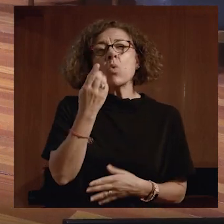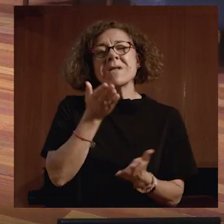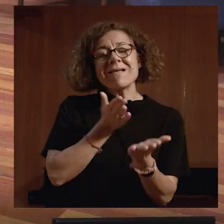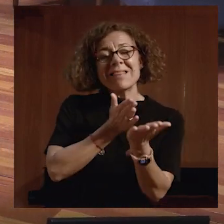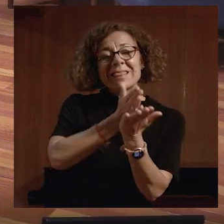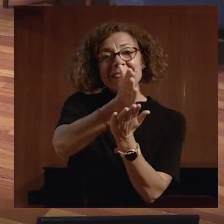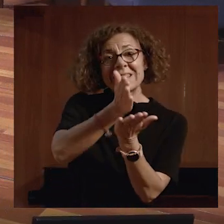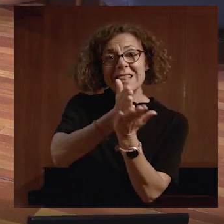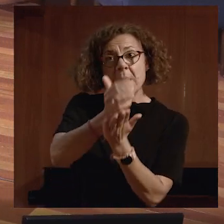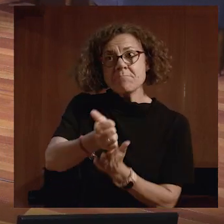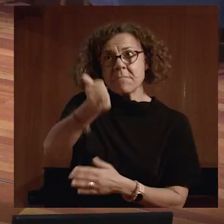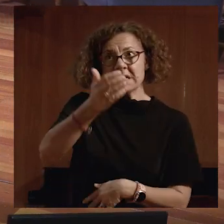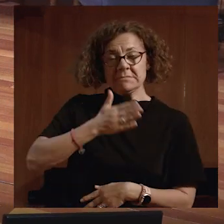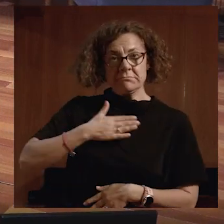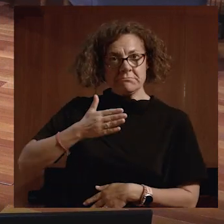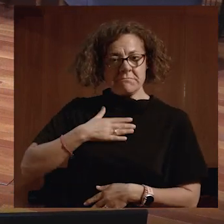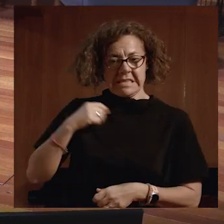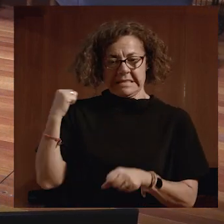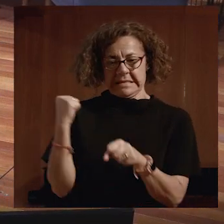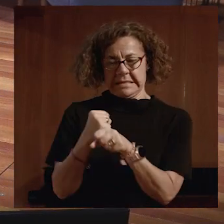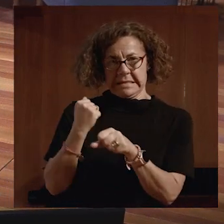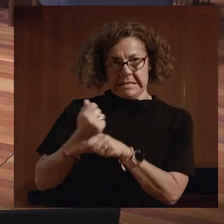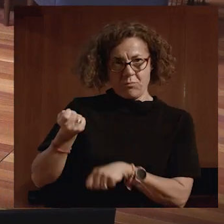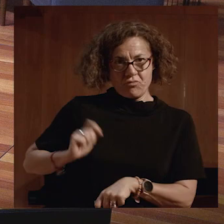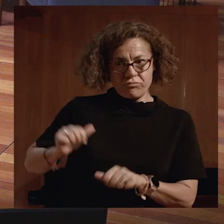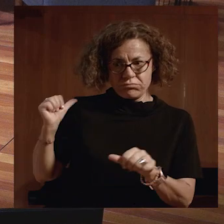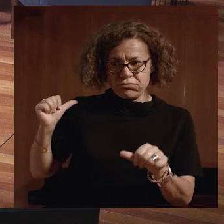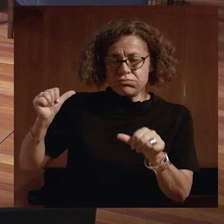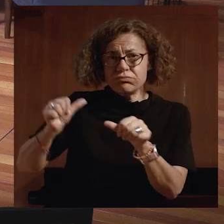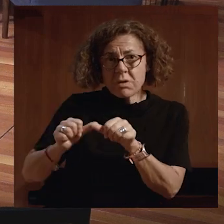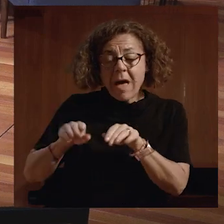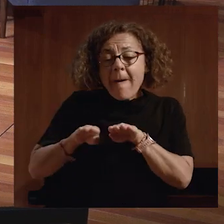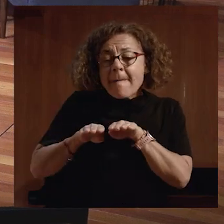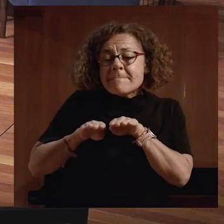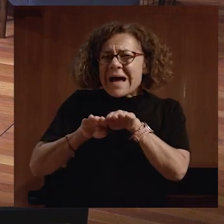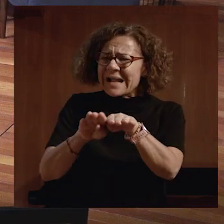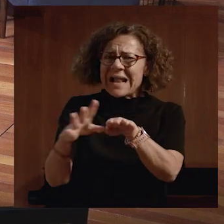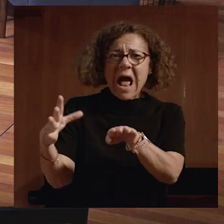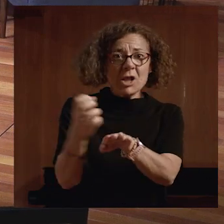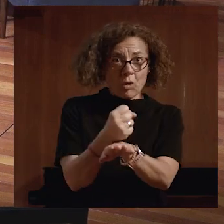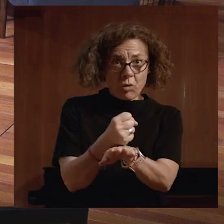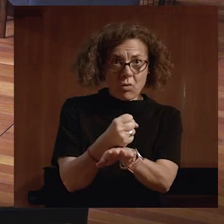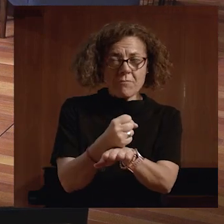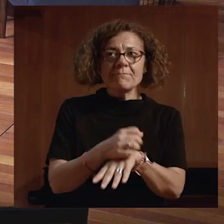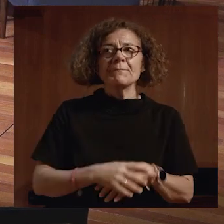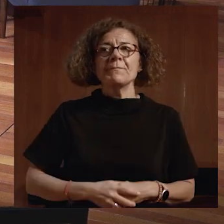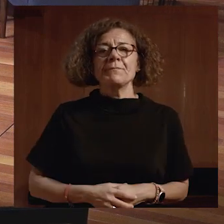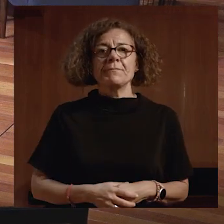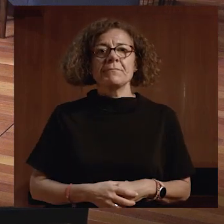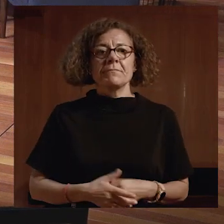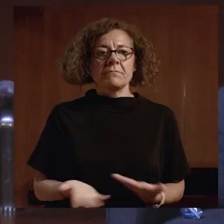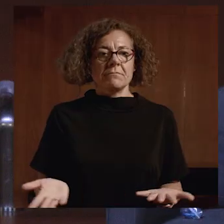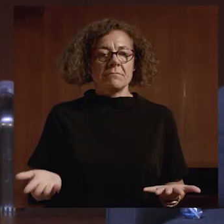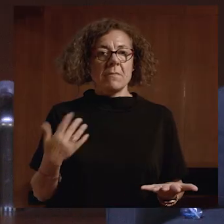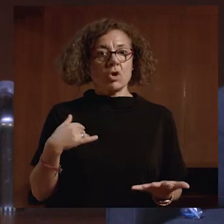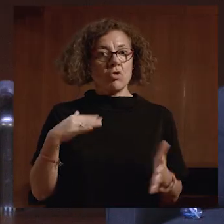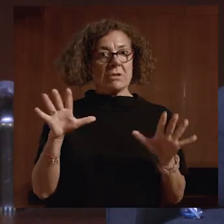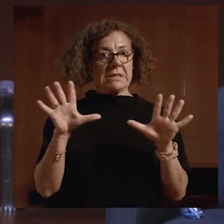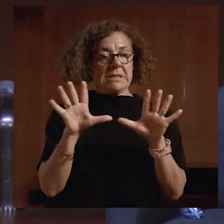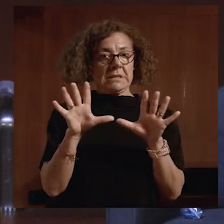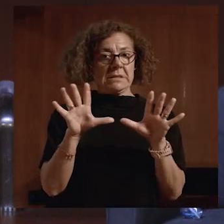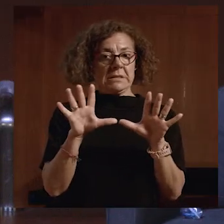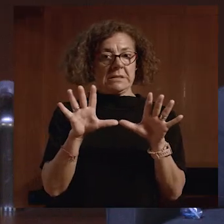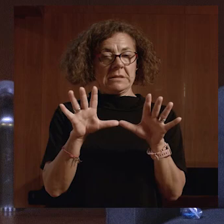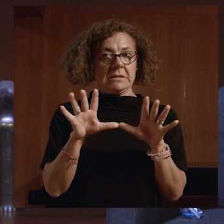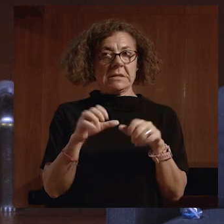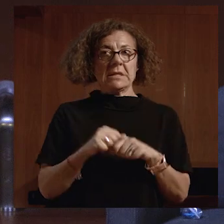alongside everything, and again, this is how it informs what I'm going to speak about, is for 10, 12 years now, I've been a psychoanalytic